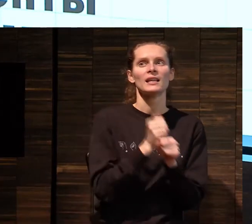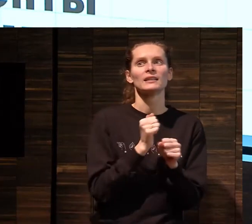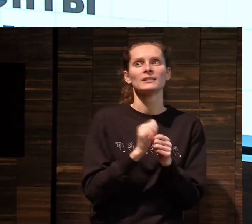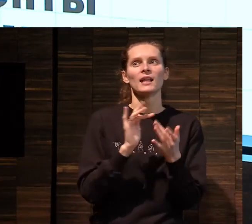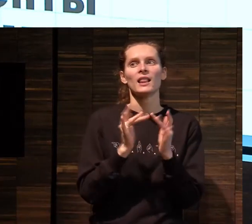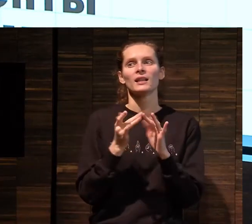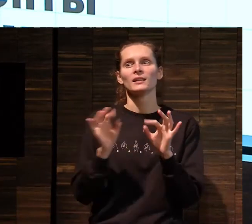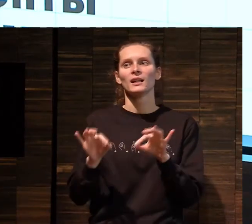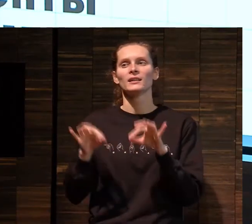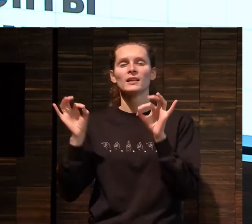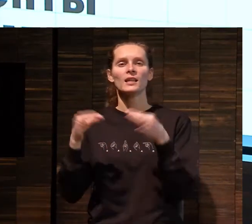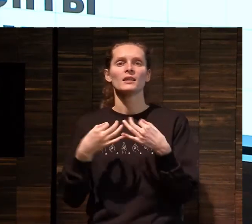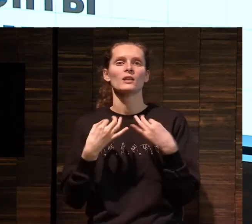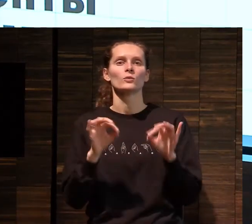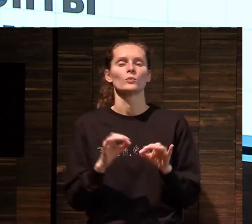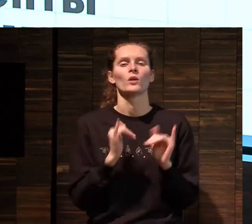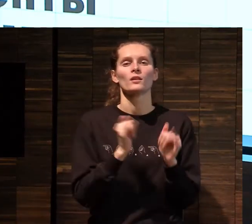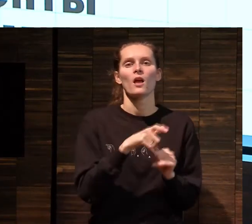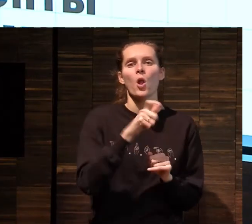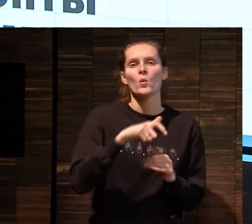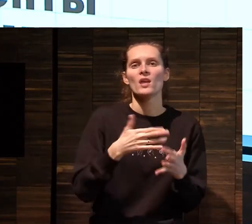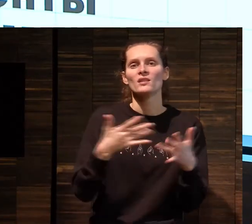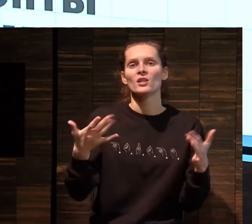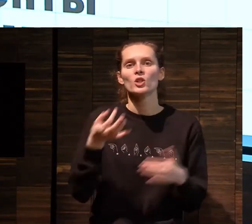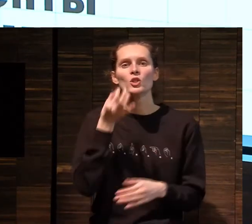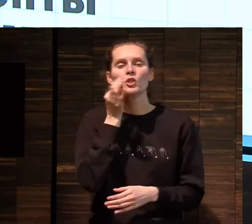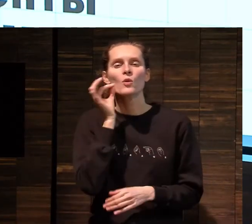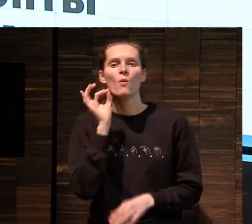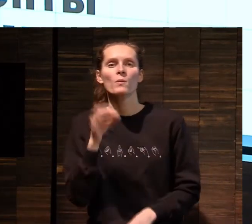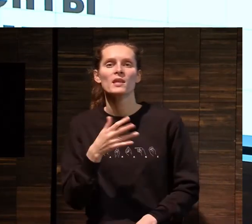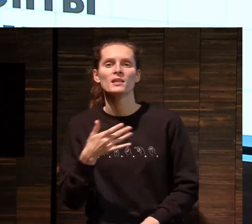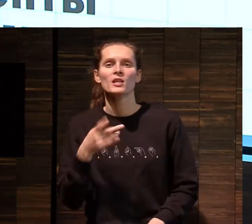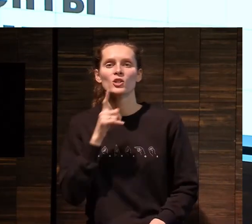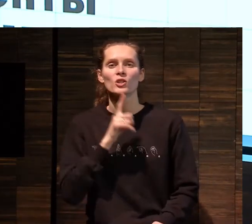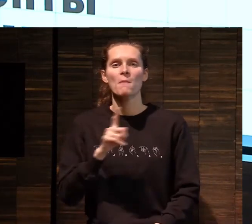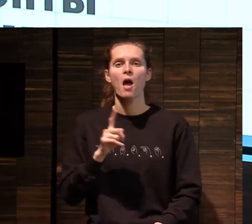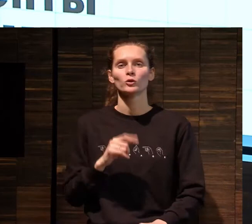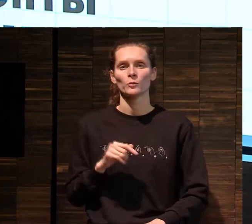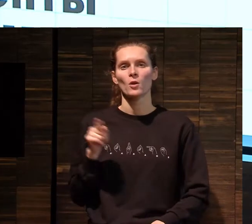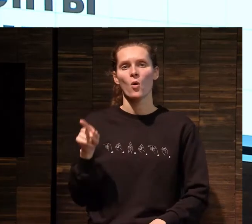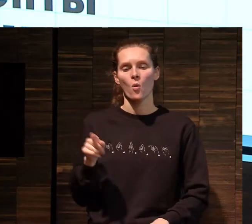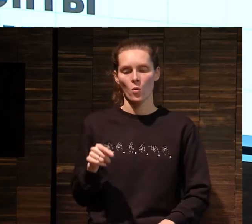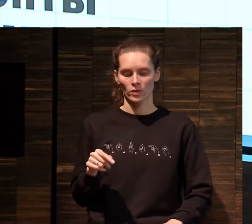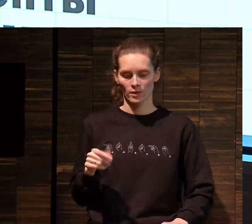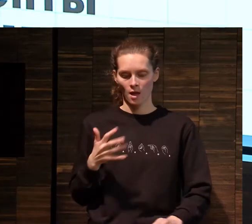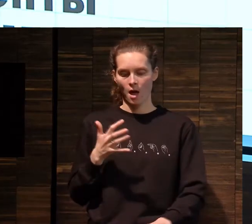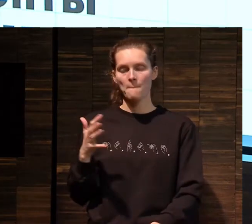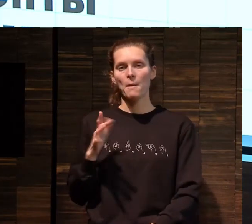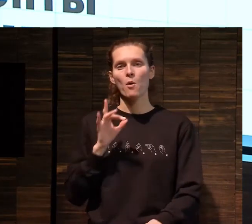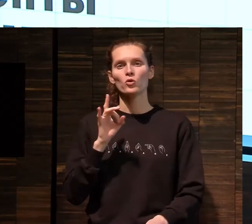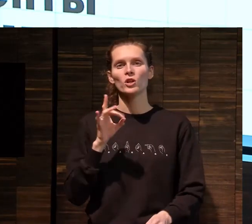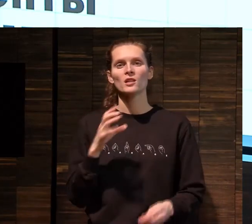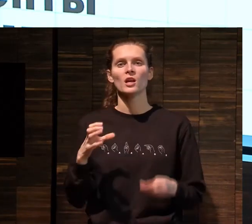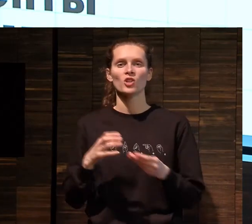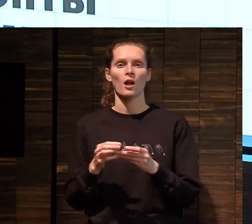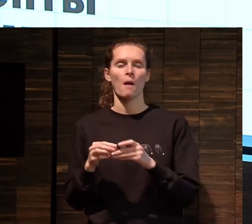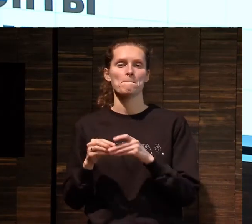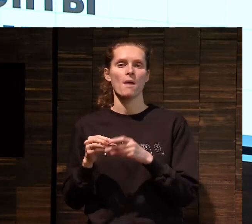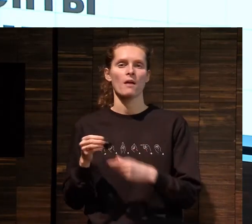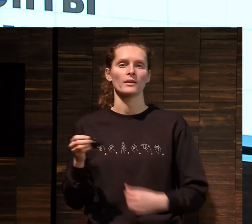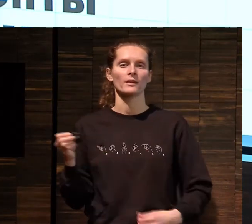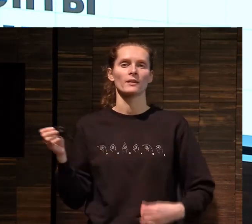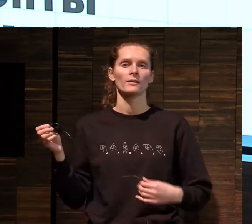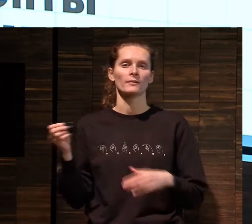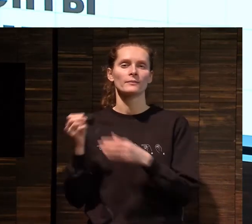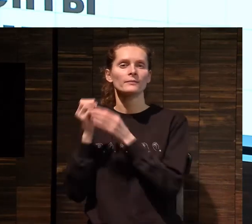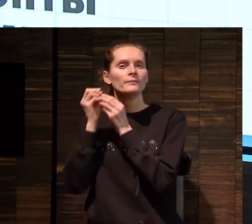in order to make websites more accessible for people with various experiences and needs.